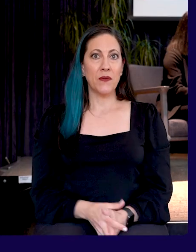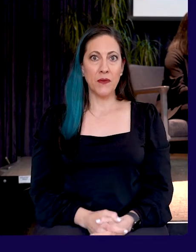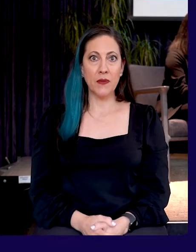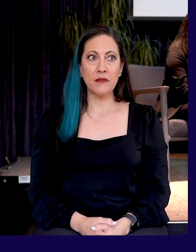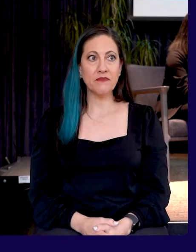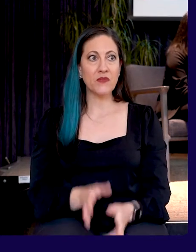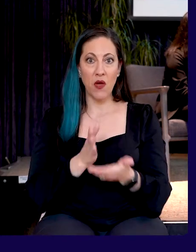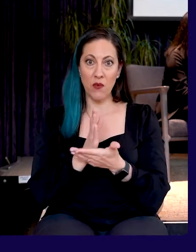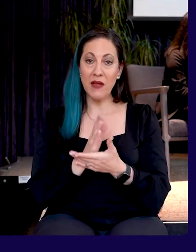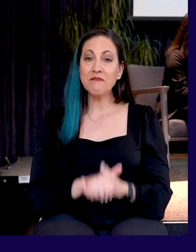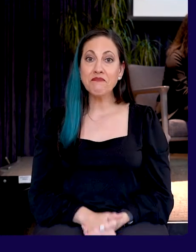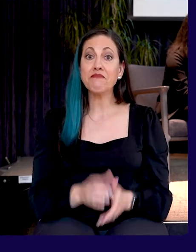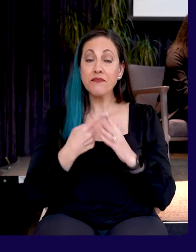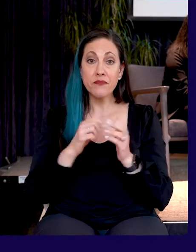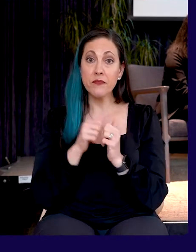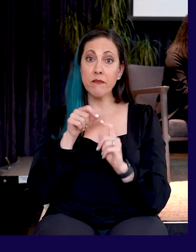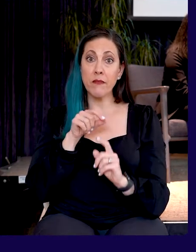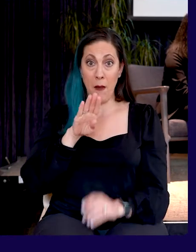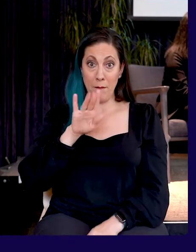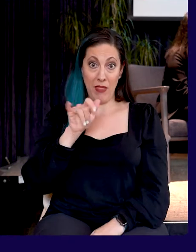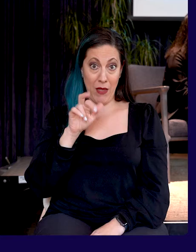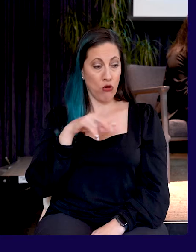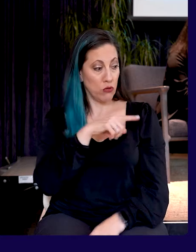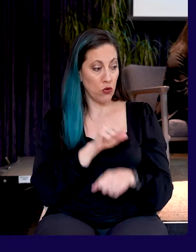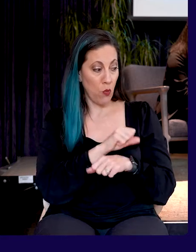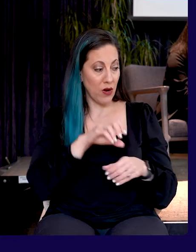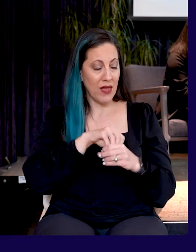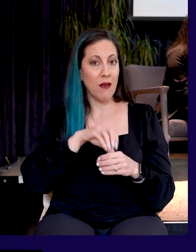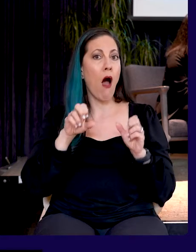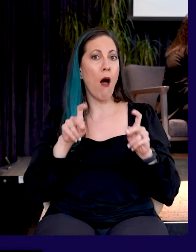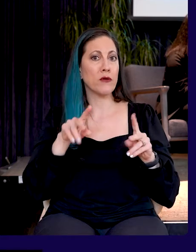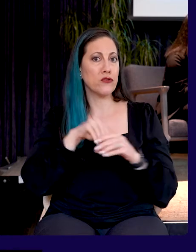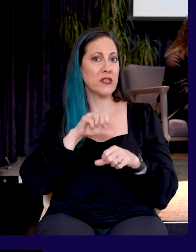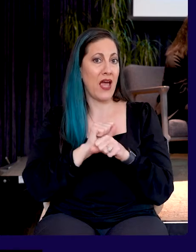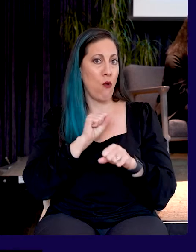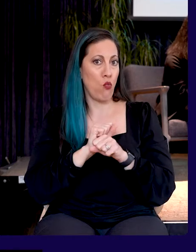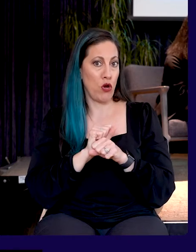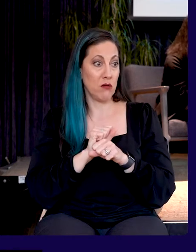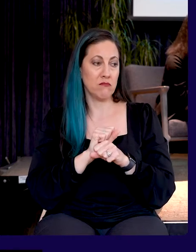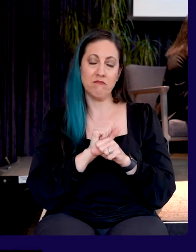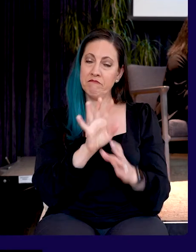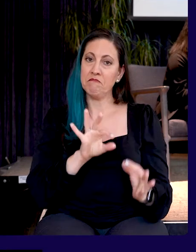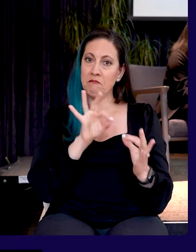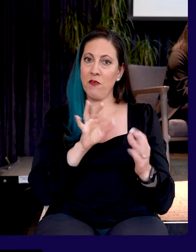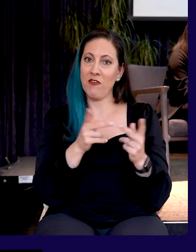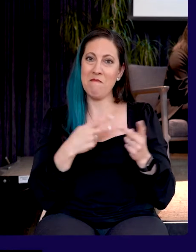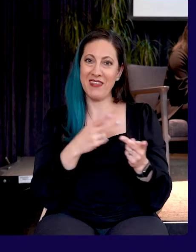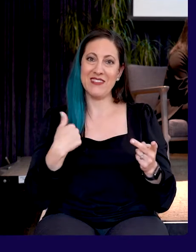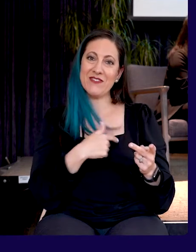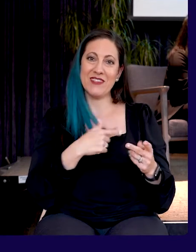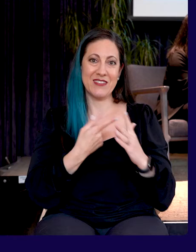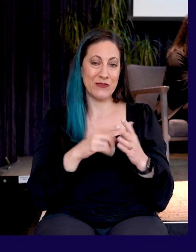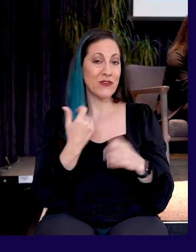All right. So let's start with you, Blair. You work at Opportunity at Work, and that's a real perfect place for us to start